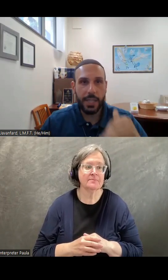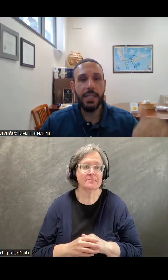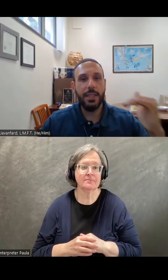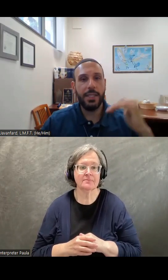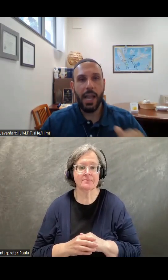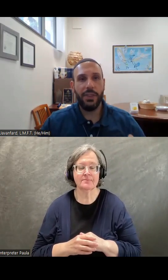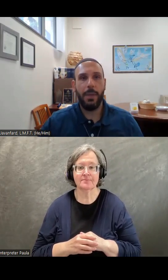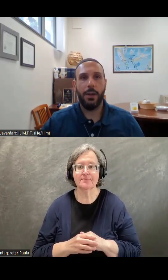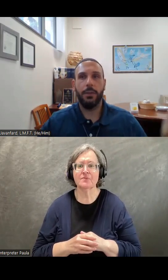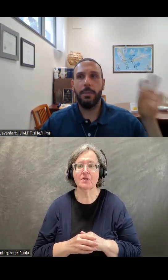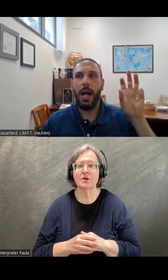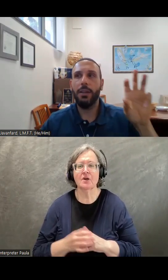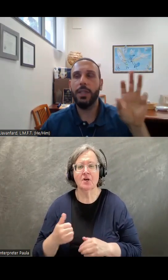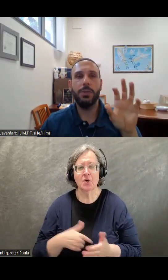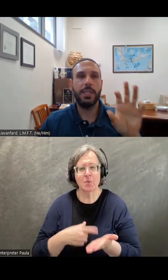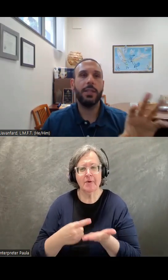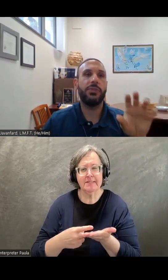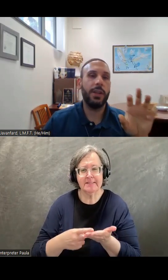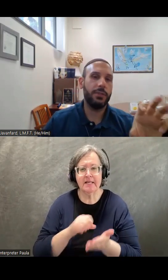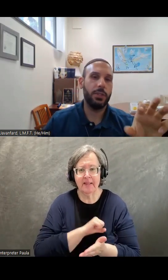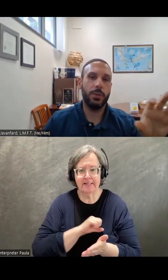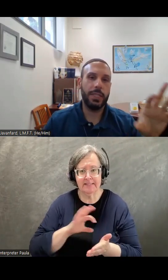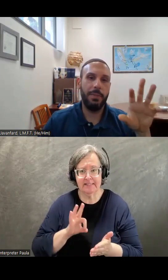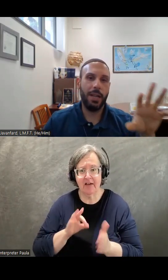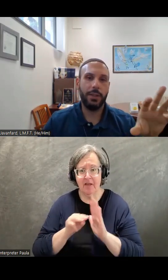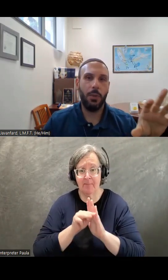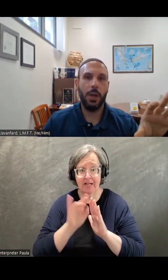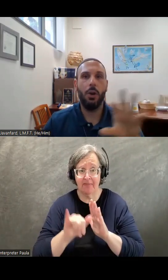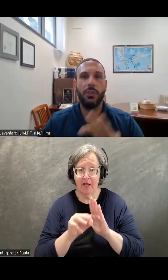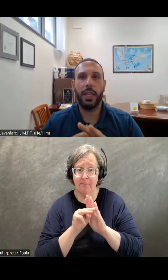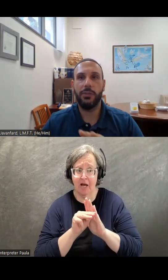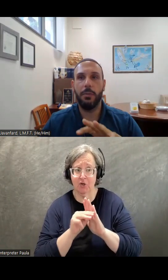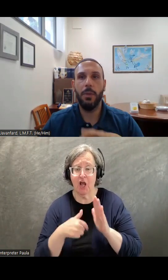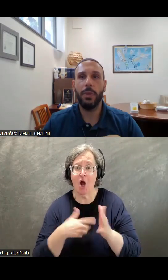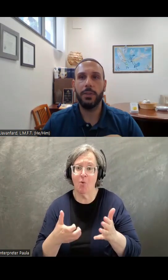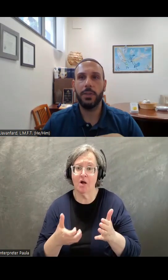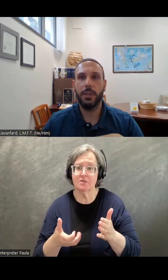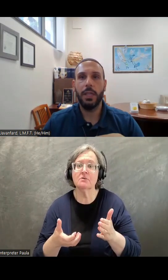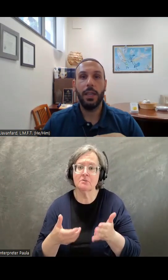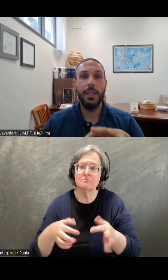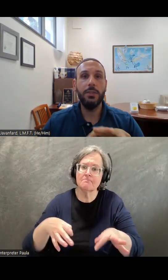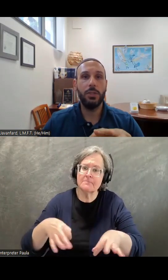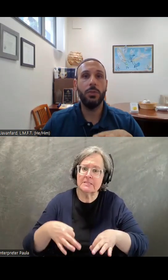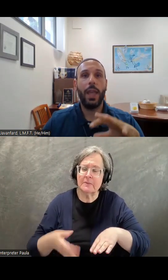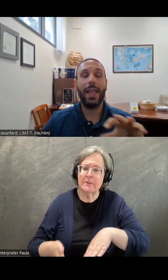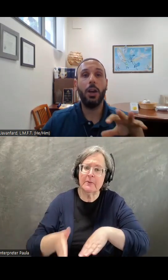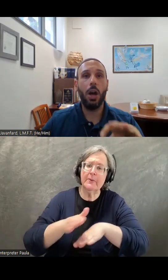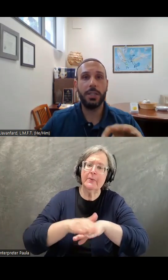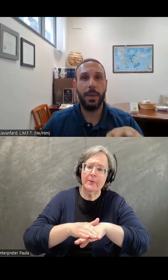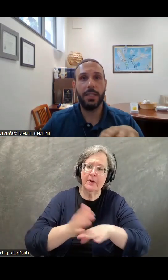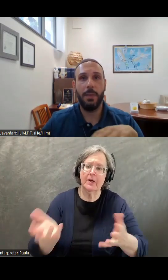In discussing the staffing model, the model that you see in front of you is a model that I want to overlay for a moment into